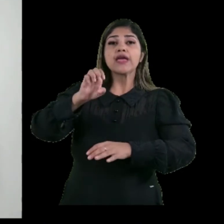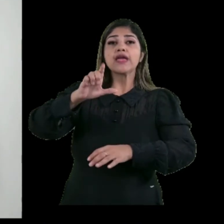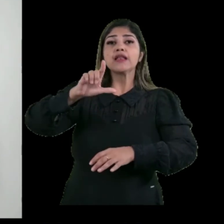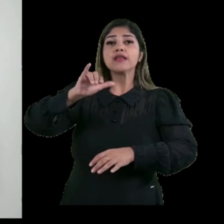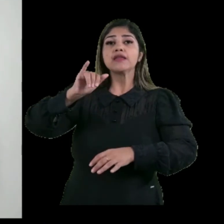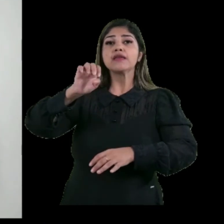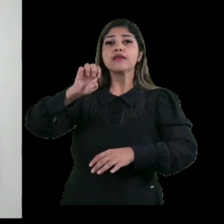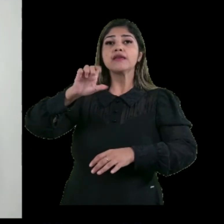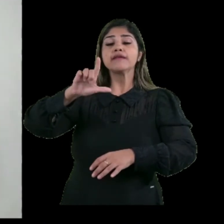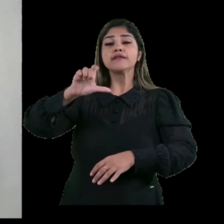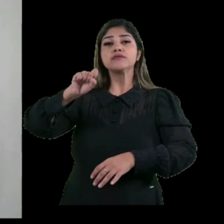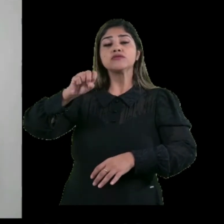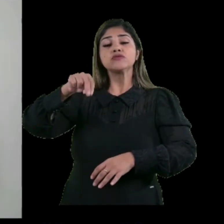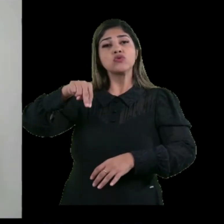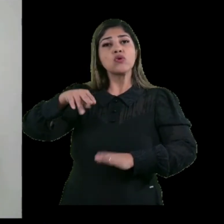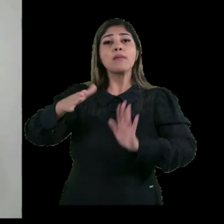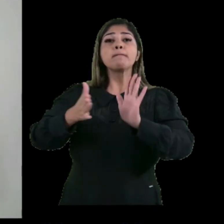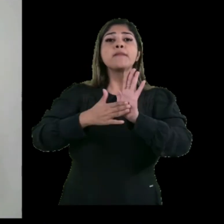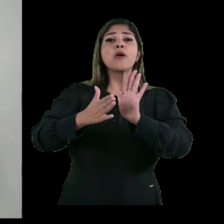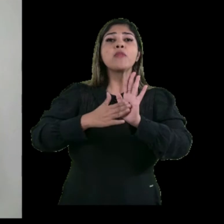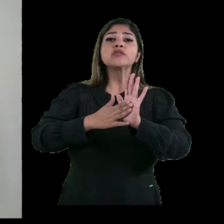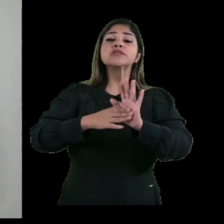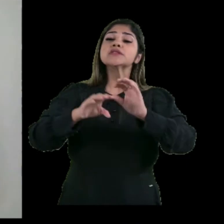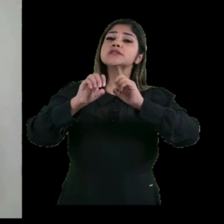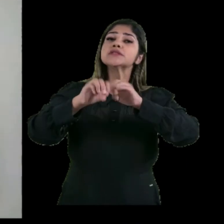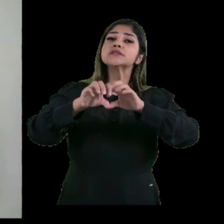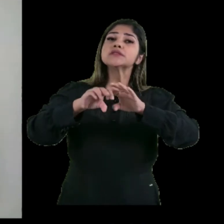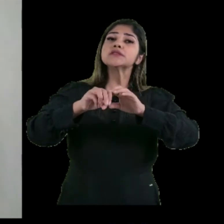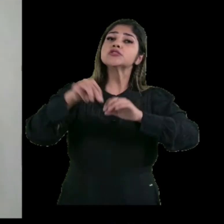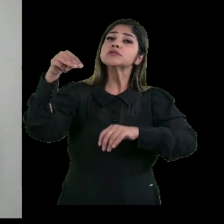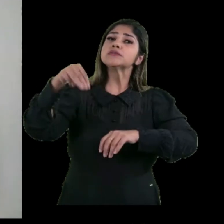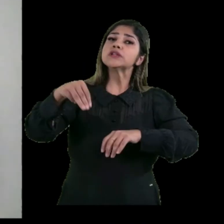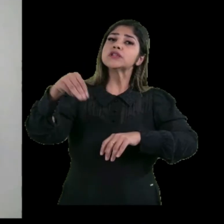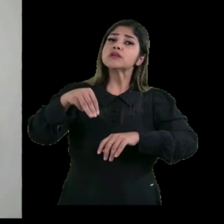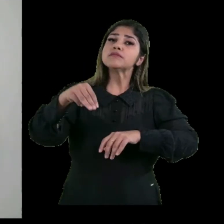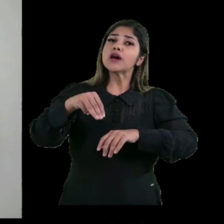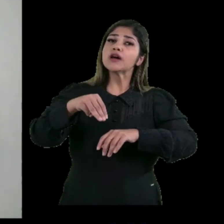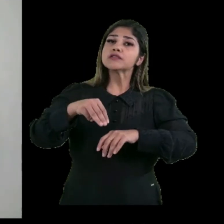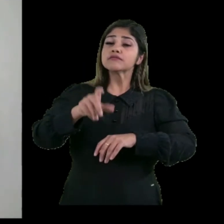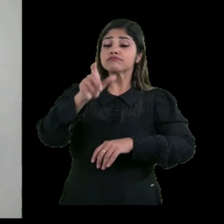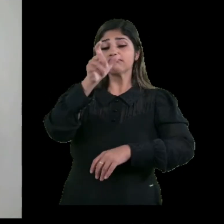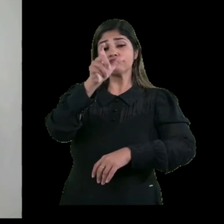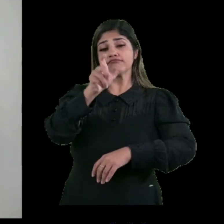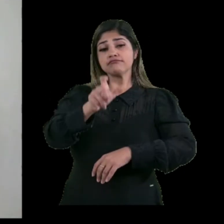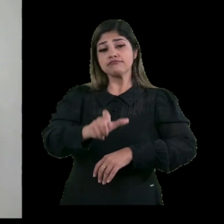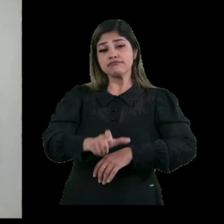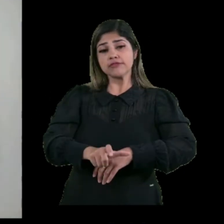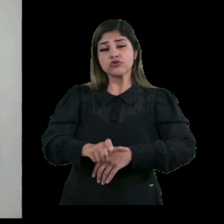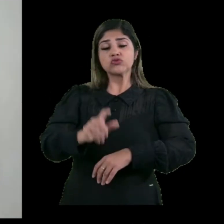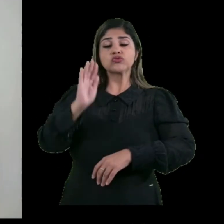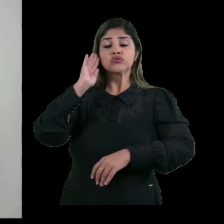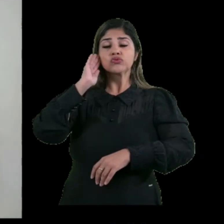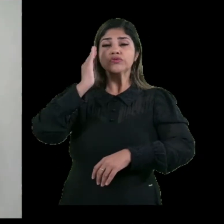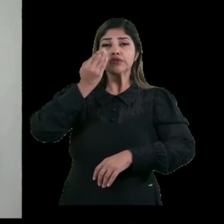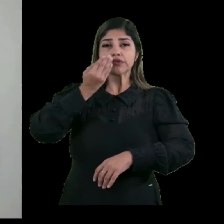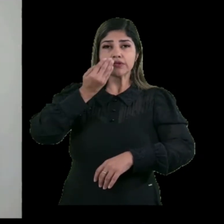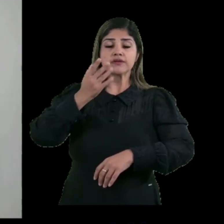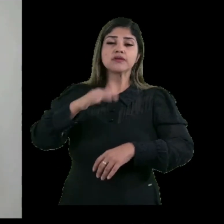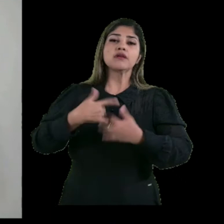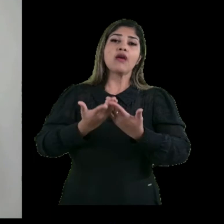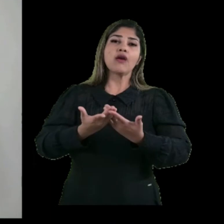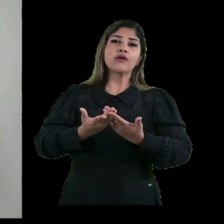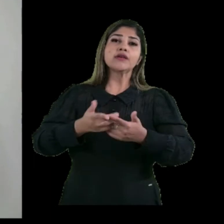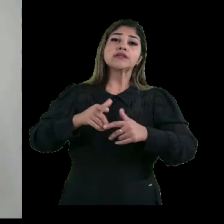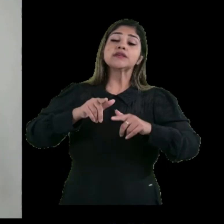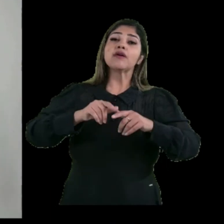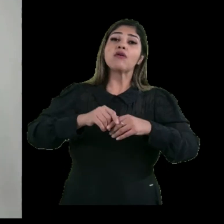of teaching arithmetics for people with deafblindness. And it's about some nuances of this project that I'm going